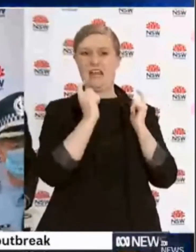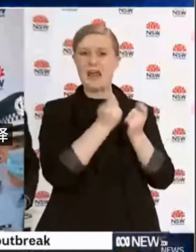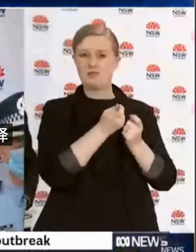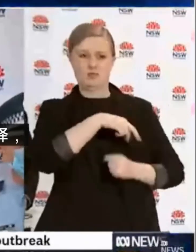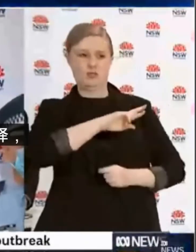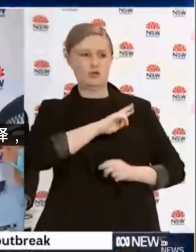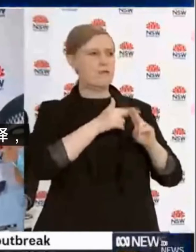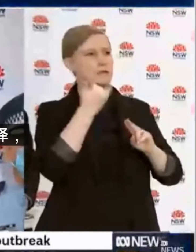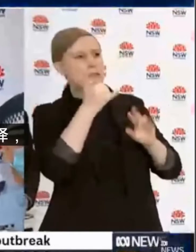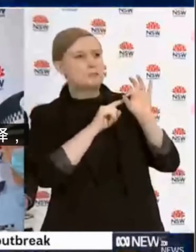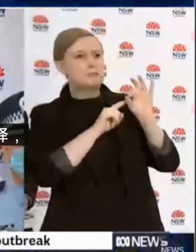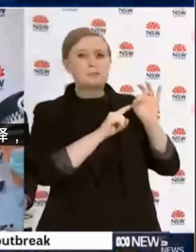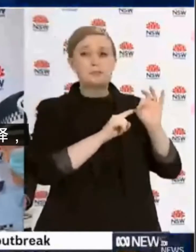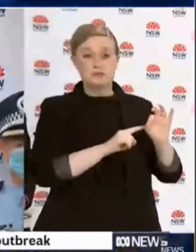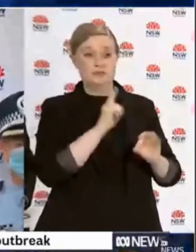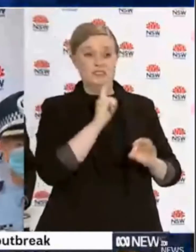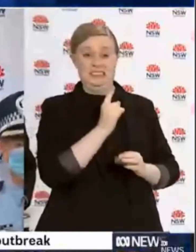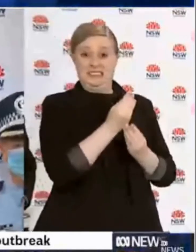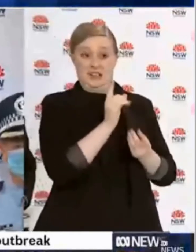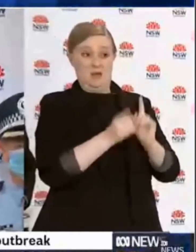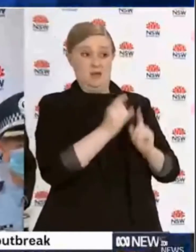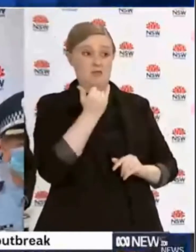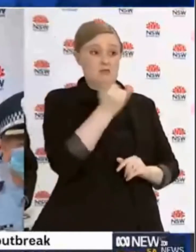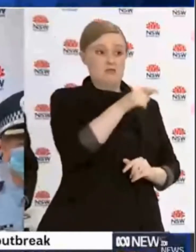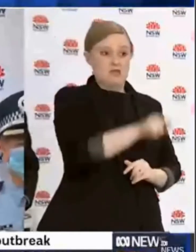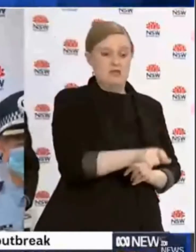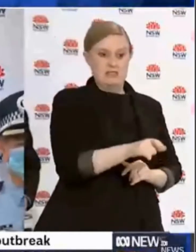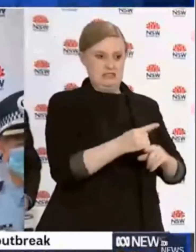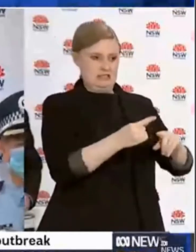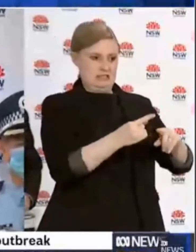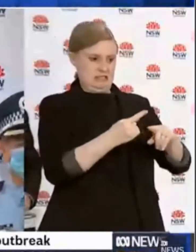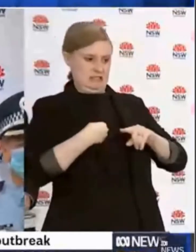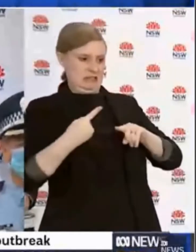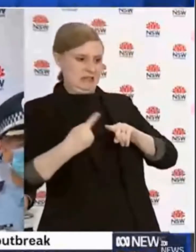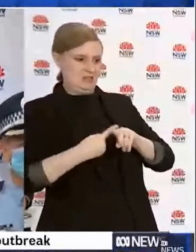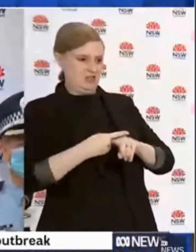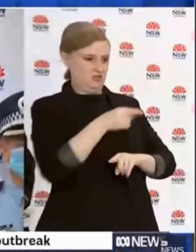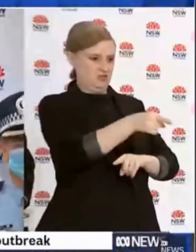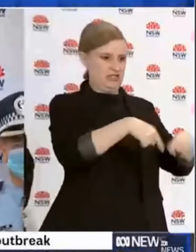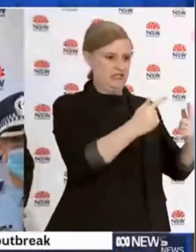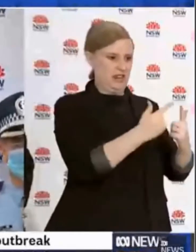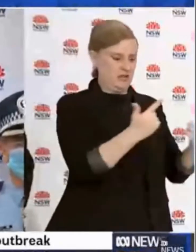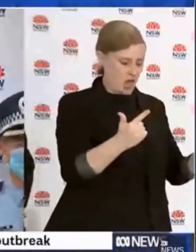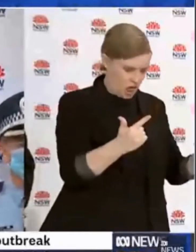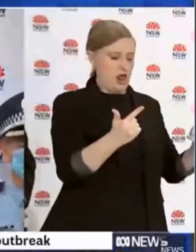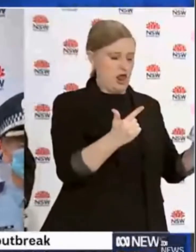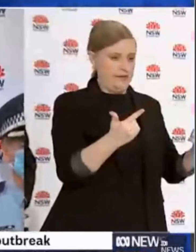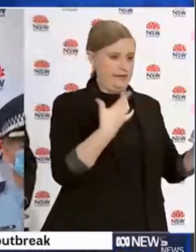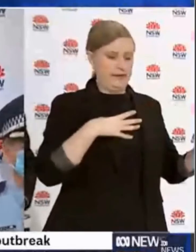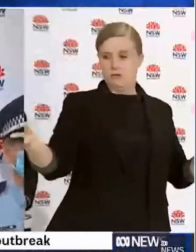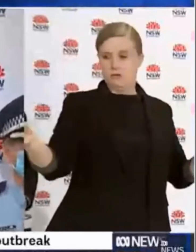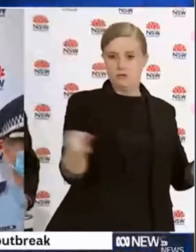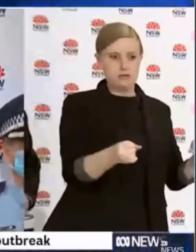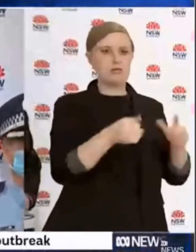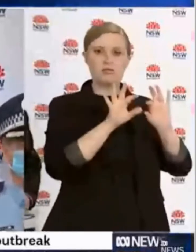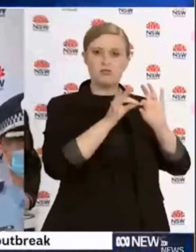translators, and we do have them, of course. And we have the need in some cases to revisit on multiple